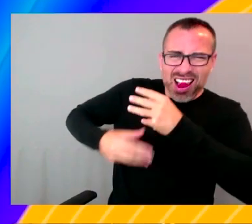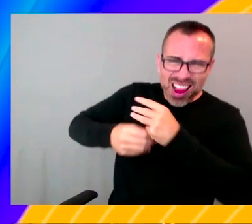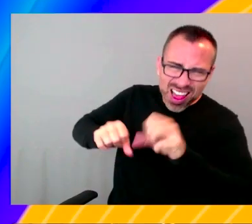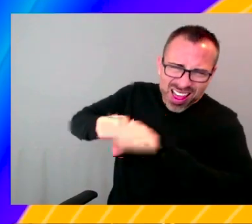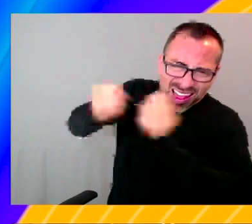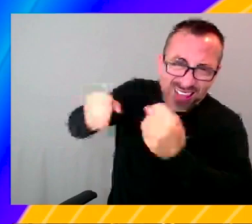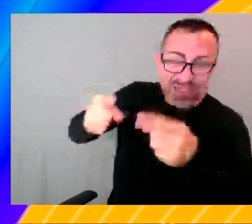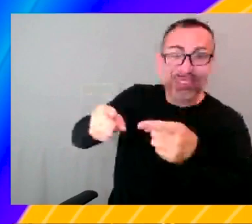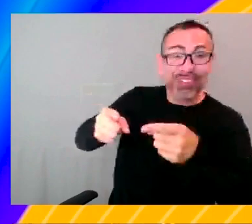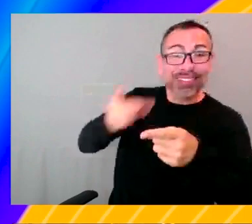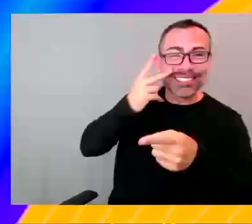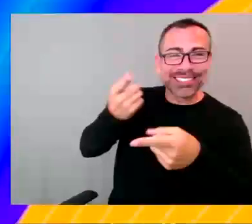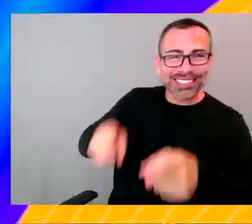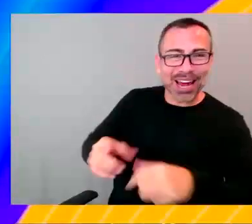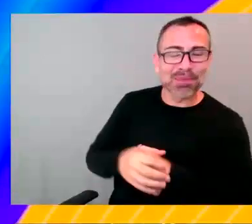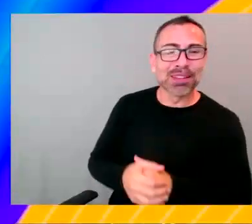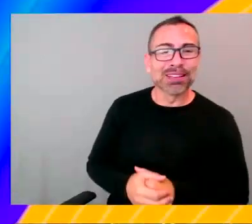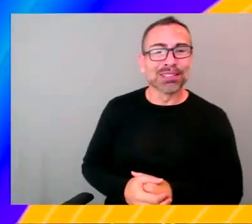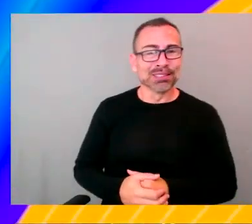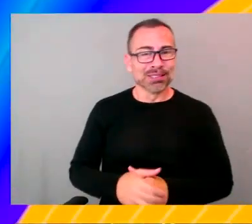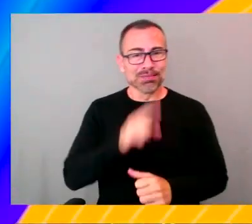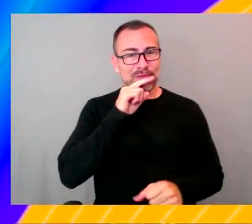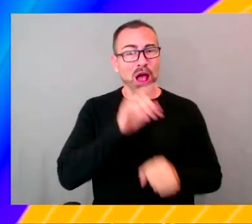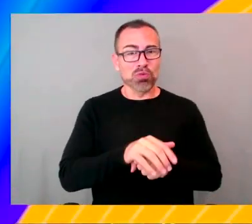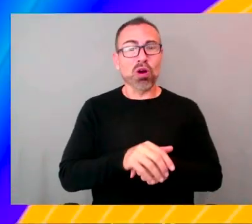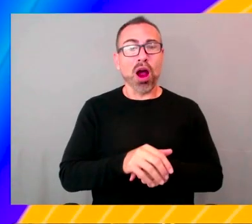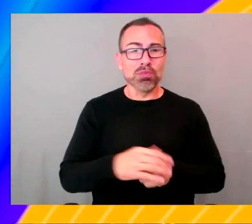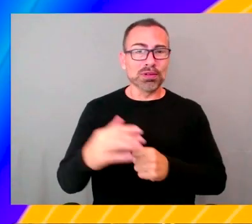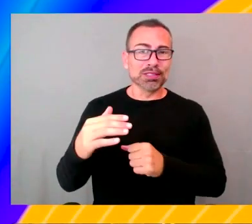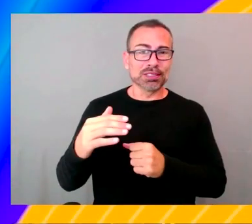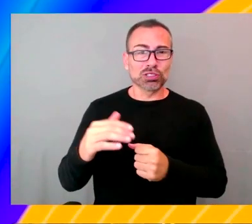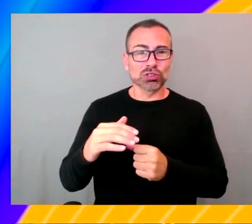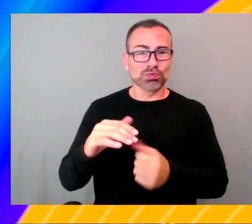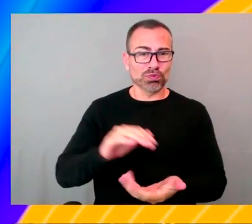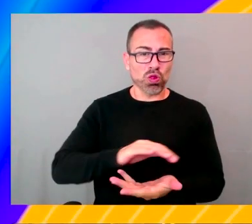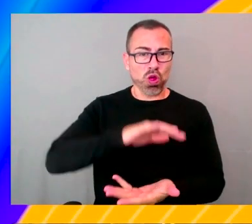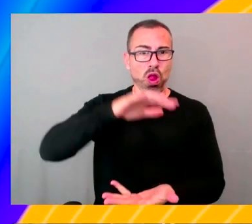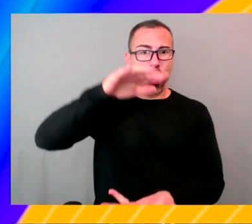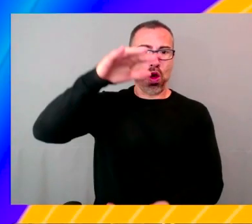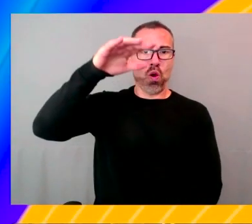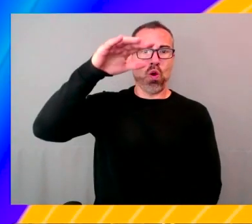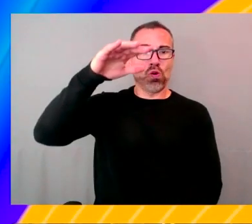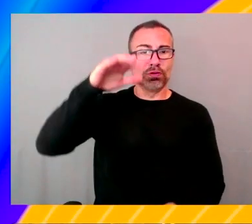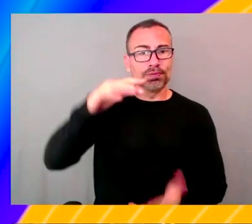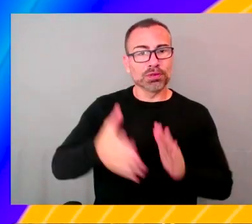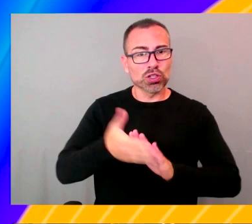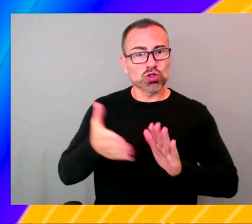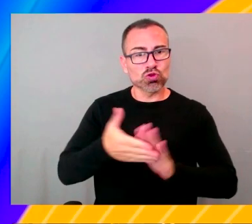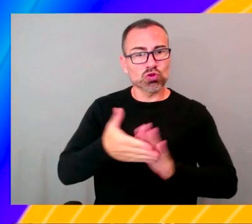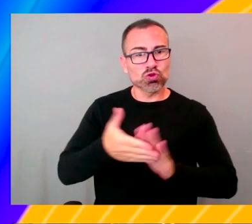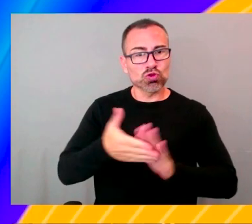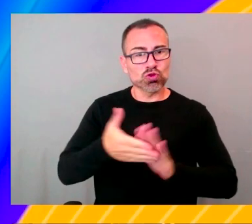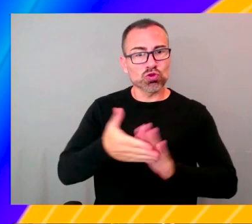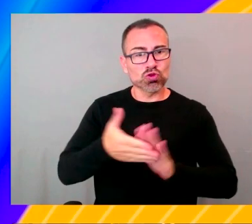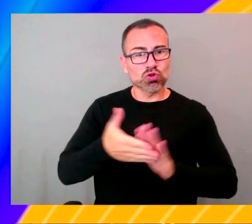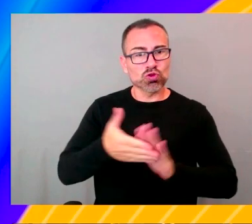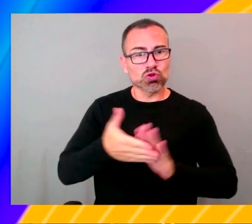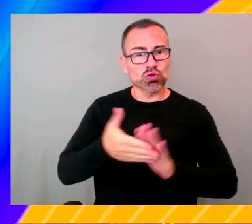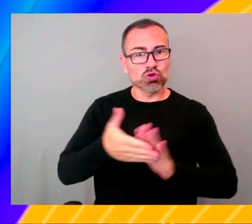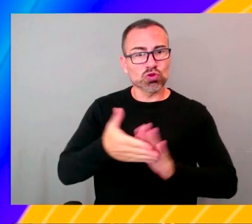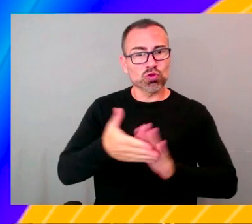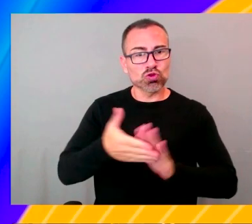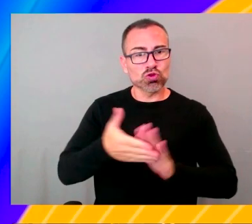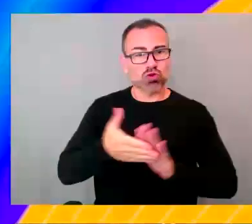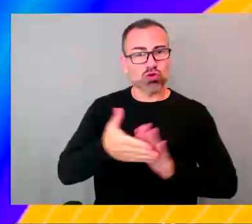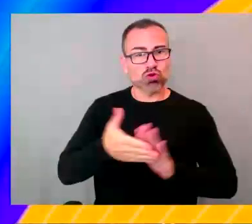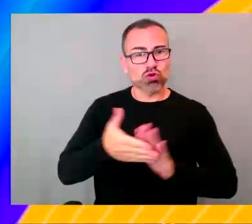I promise you the load is running. We can take a look at these instances. Here we've got this one. It's running at 82% CPU right now. This one, let's check it out.